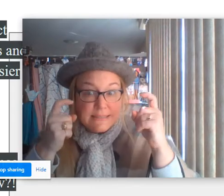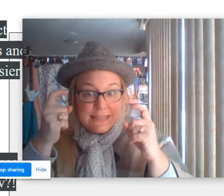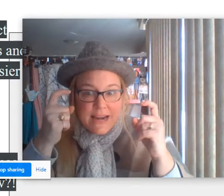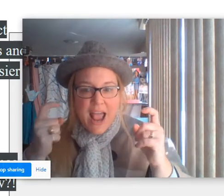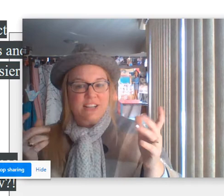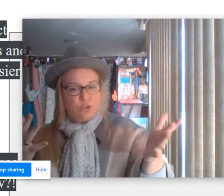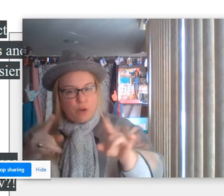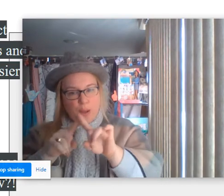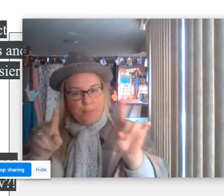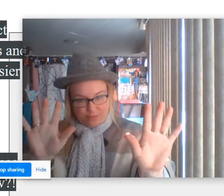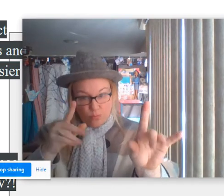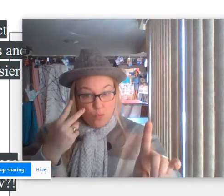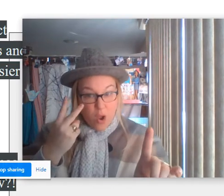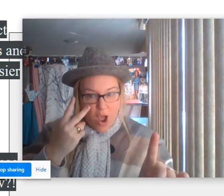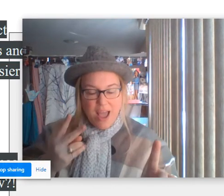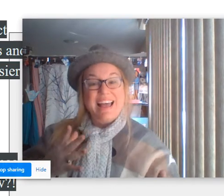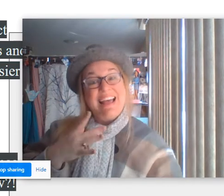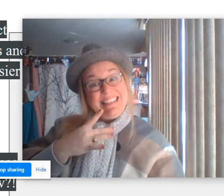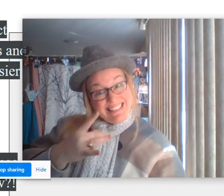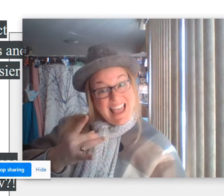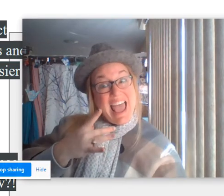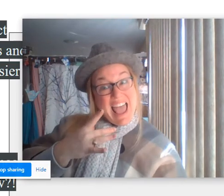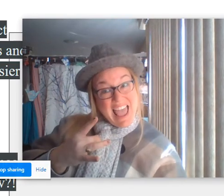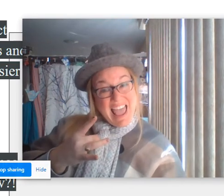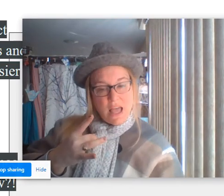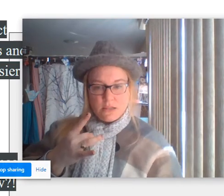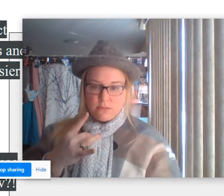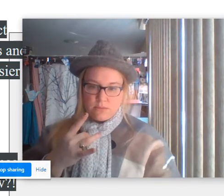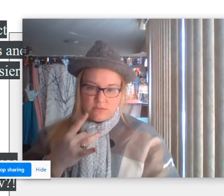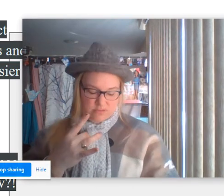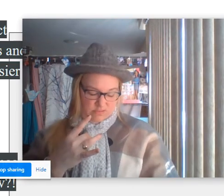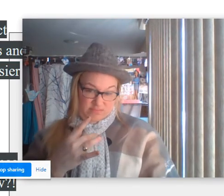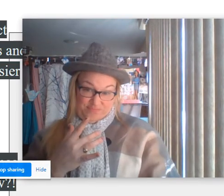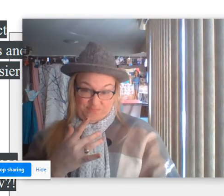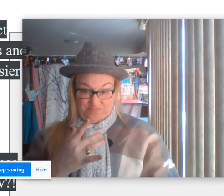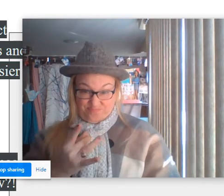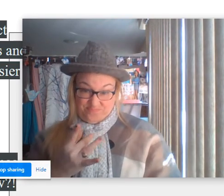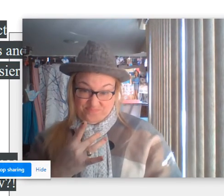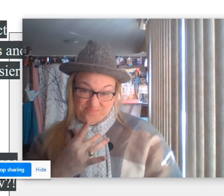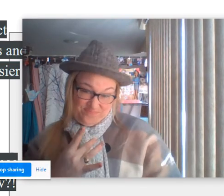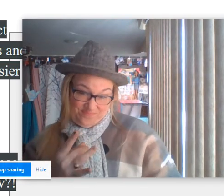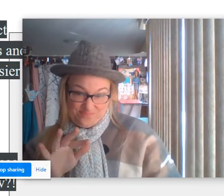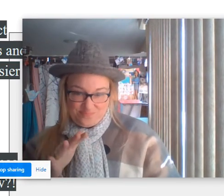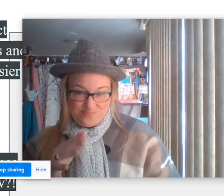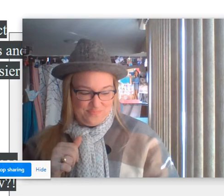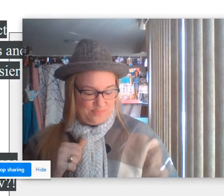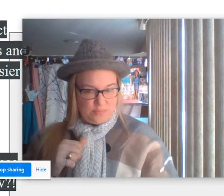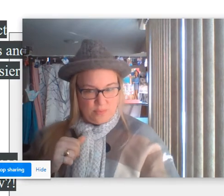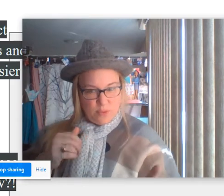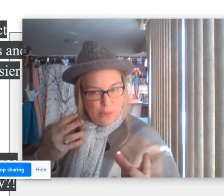yes, I like you, to, man, I don't kind of like you. You'll